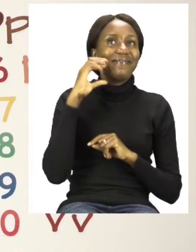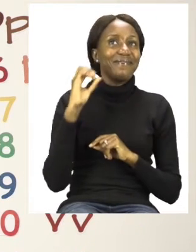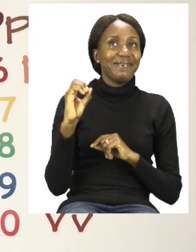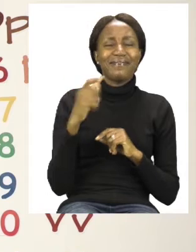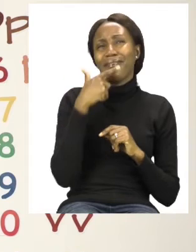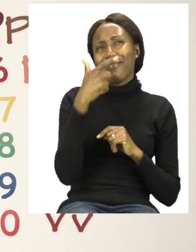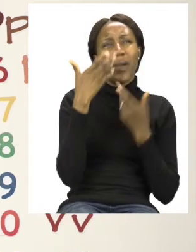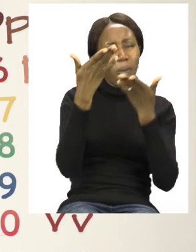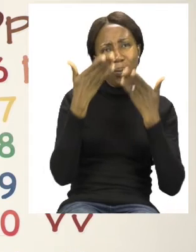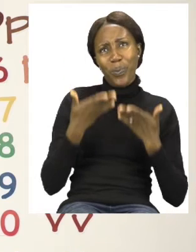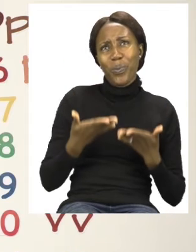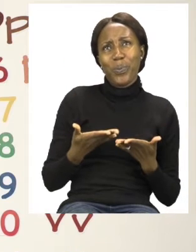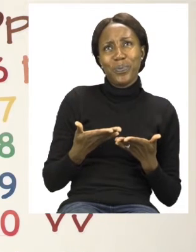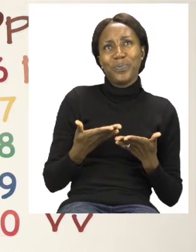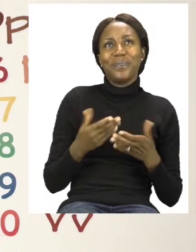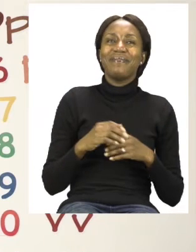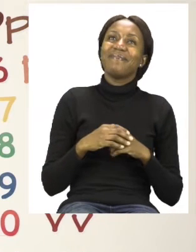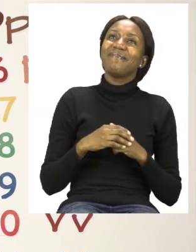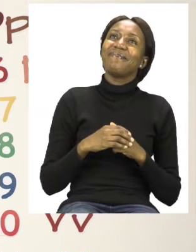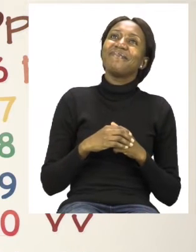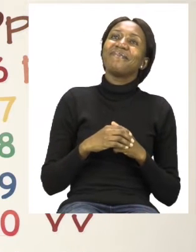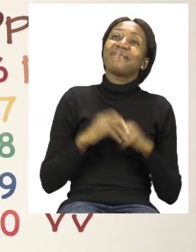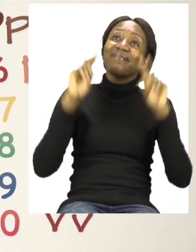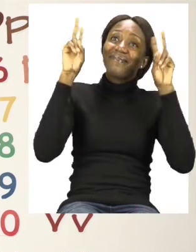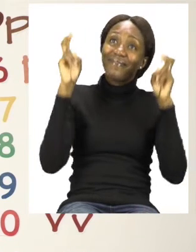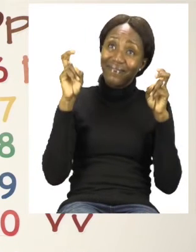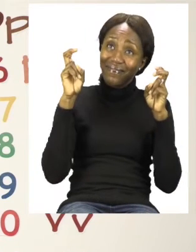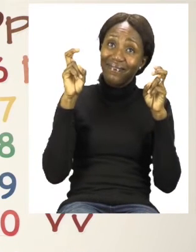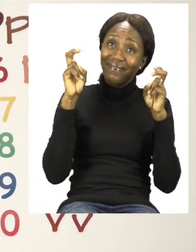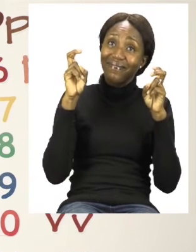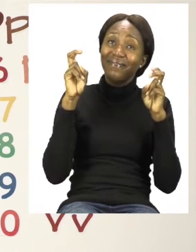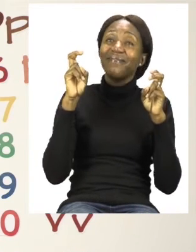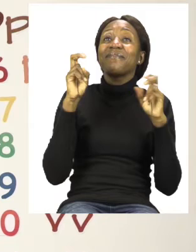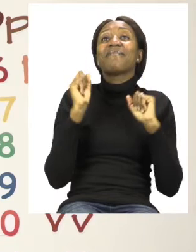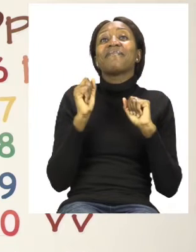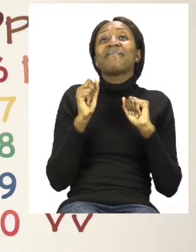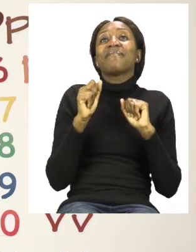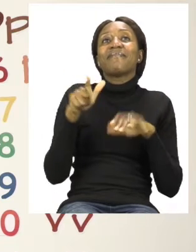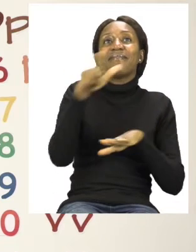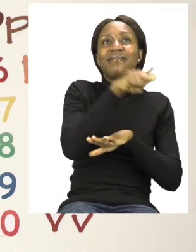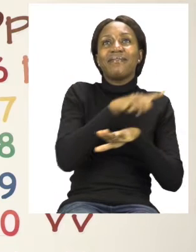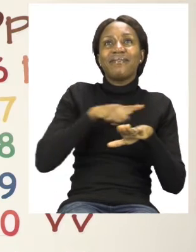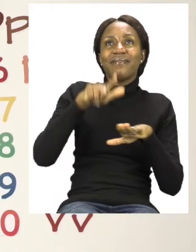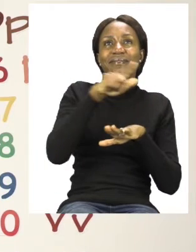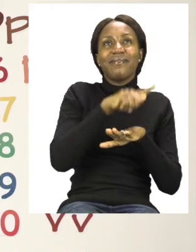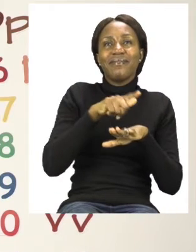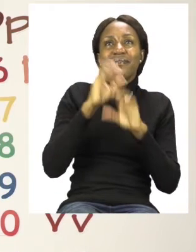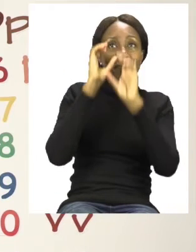for joining me today. Our theme this week is local